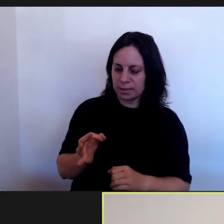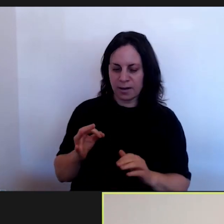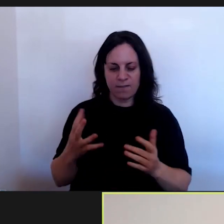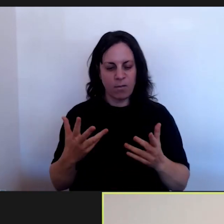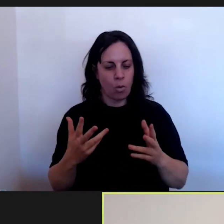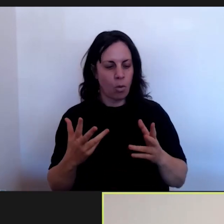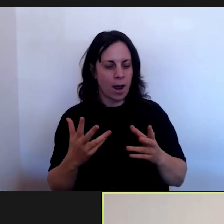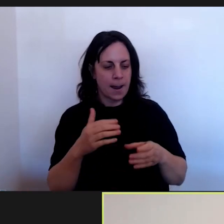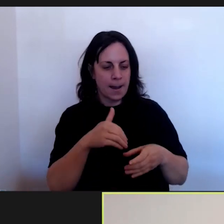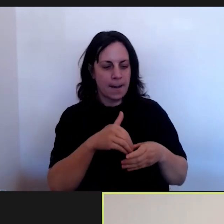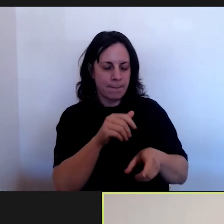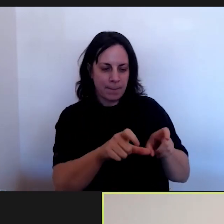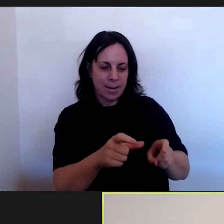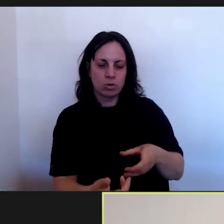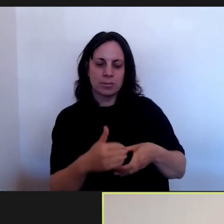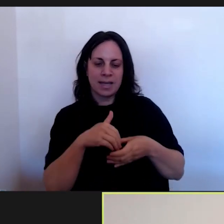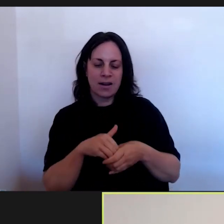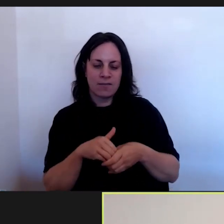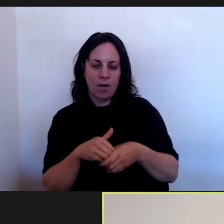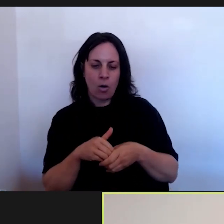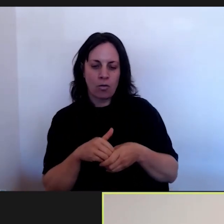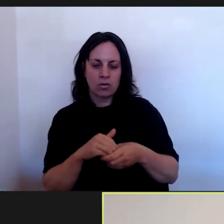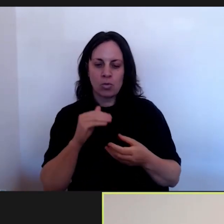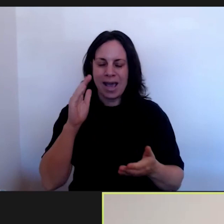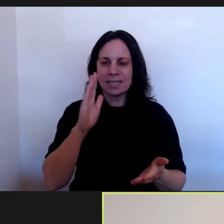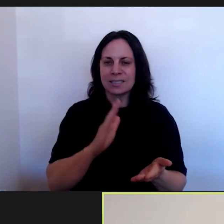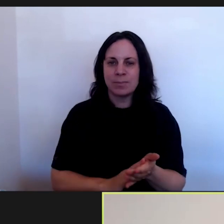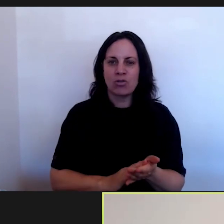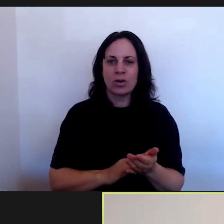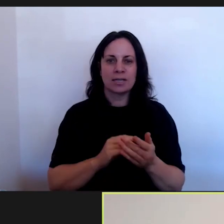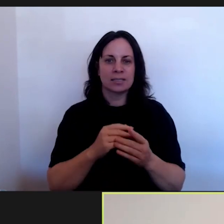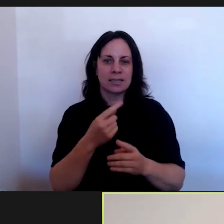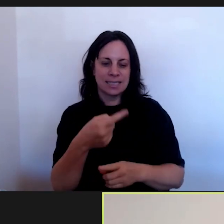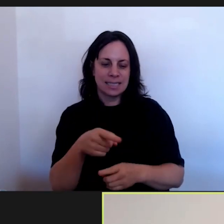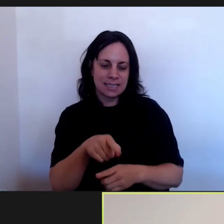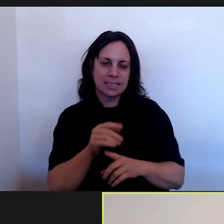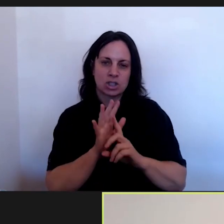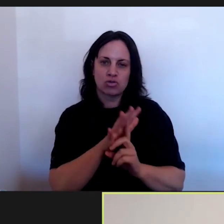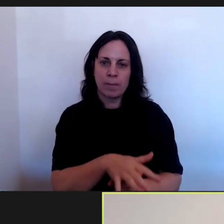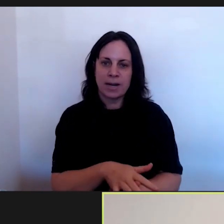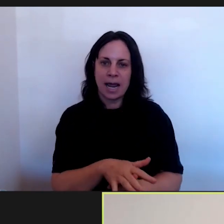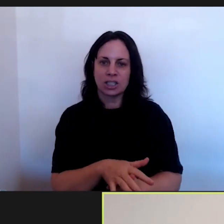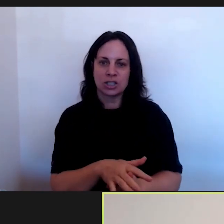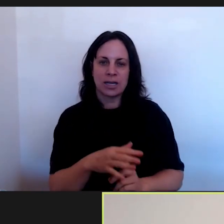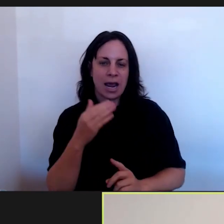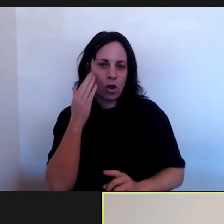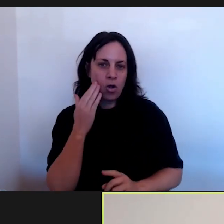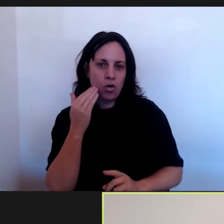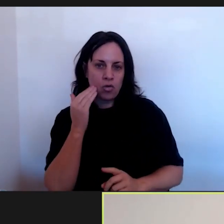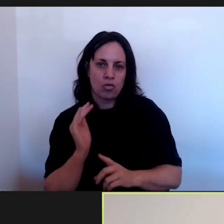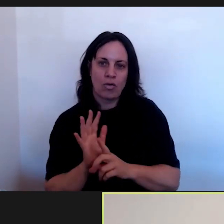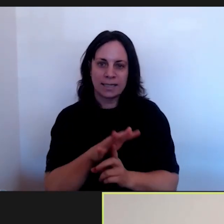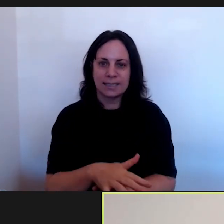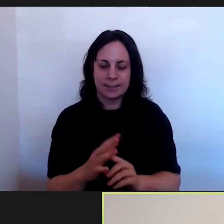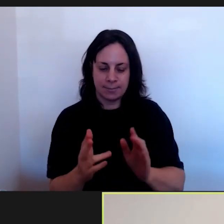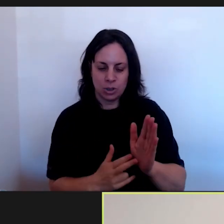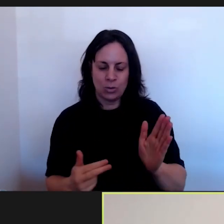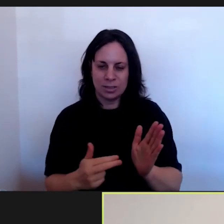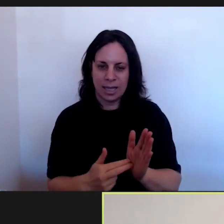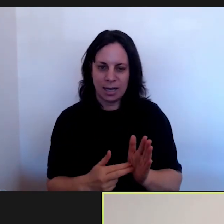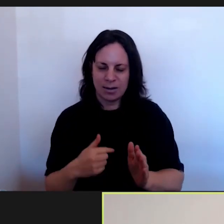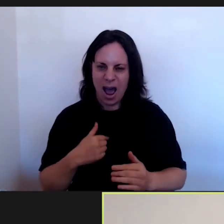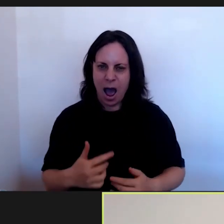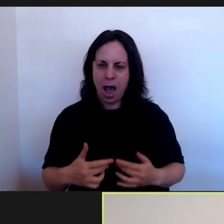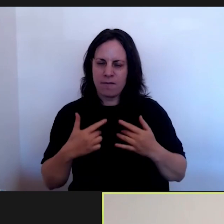participants to do with experiences of discrimination and racism in New Zealand. And I felt so bad about it. I just thought, oh my goodness,